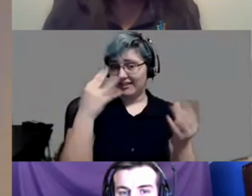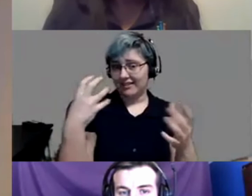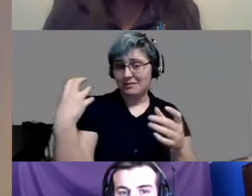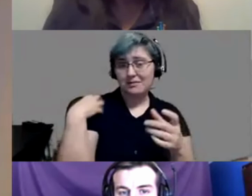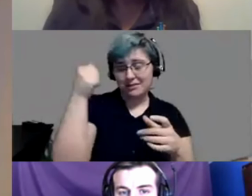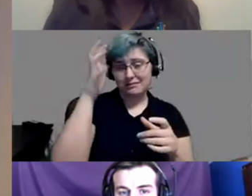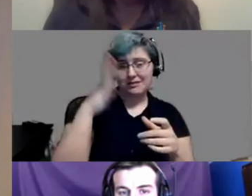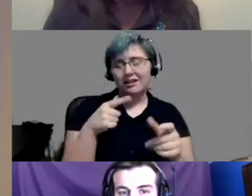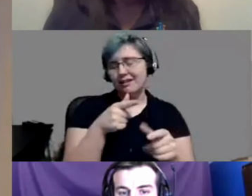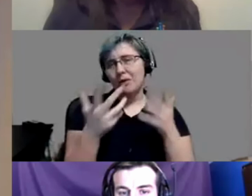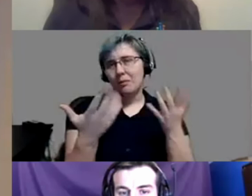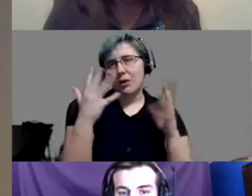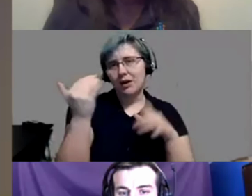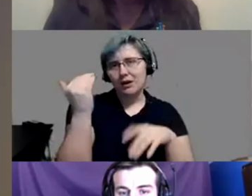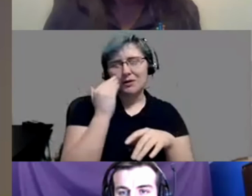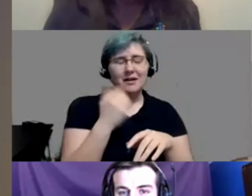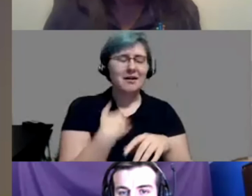did. Yeah.